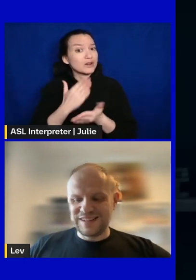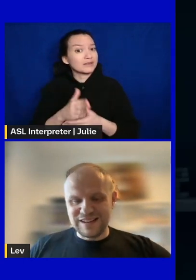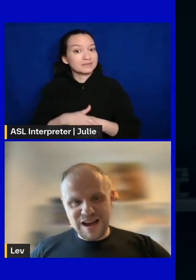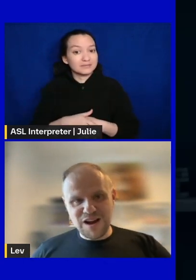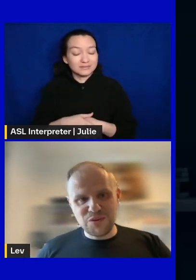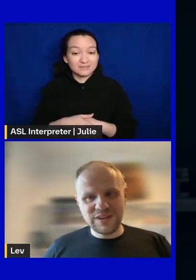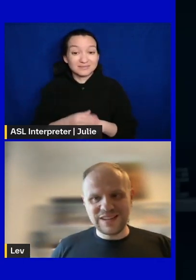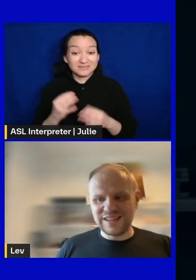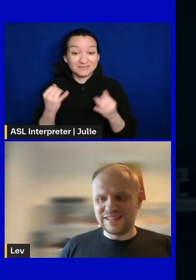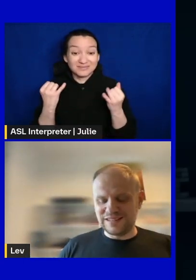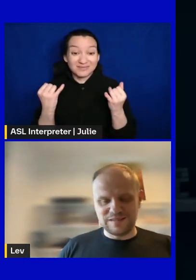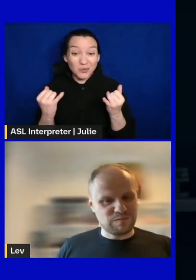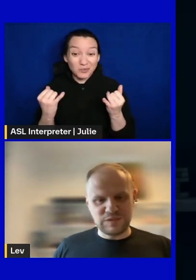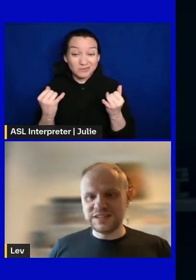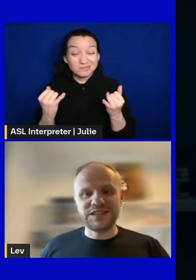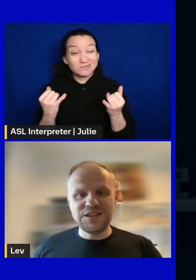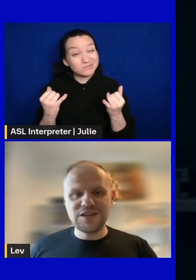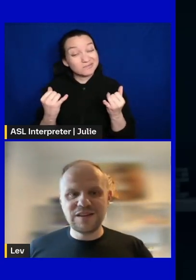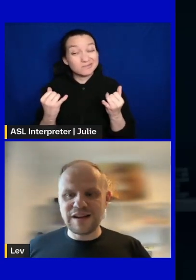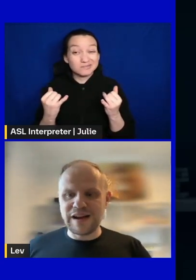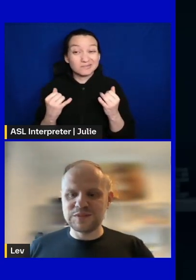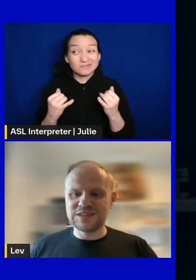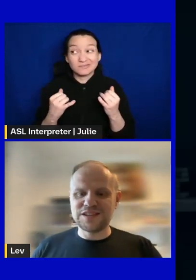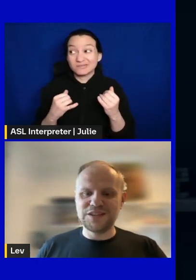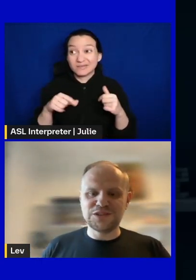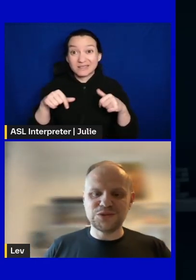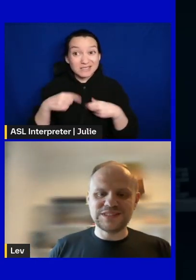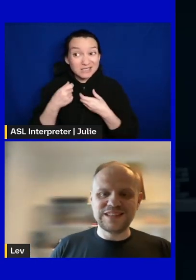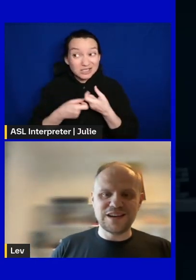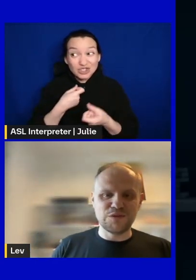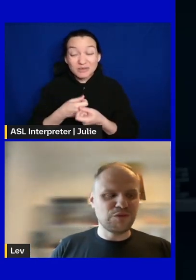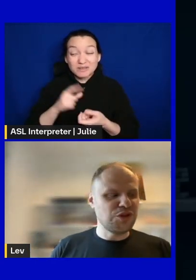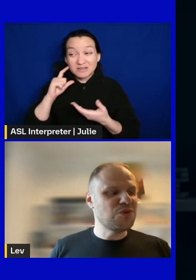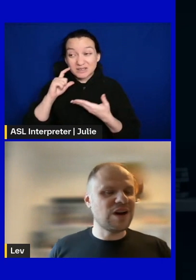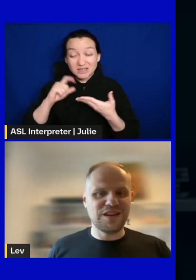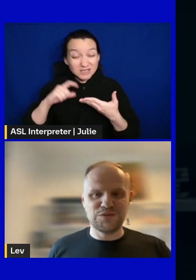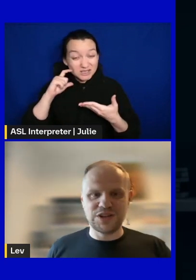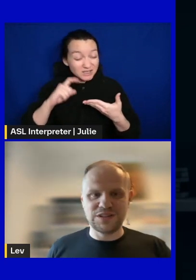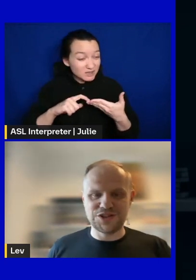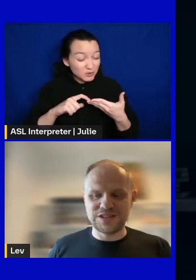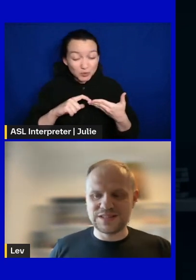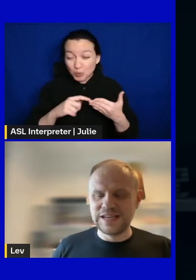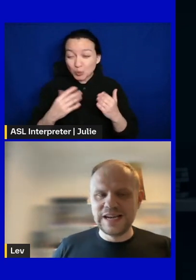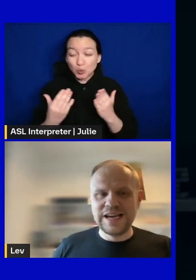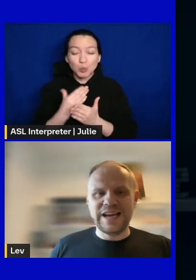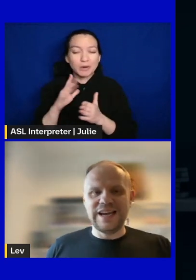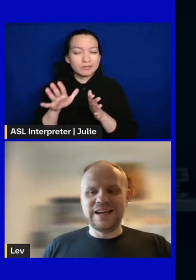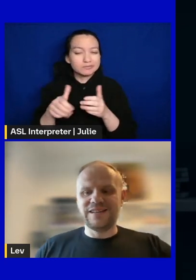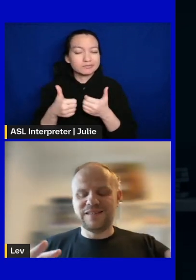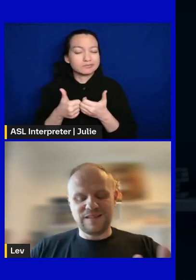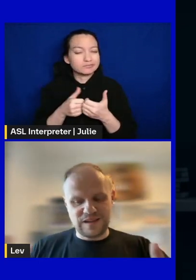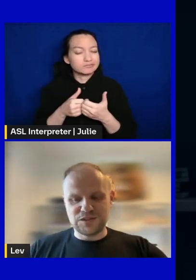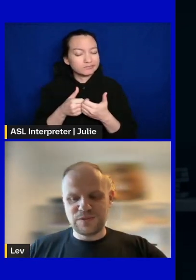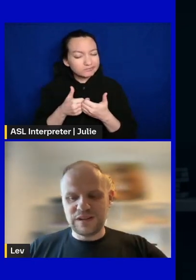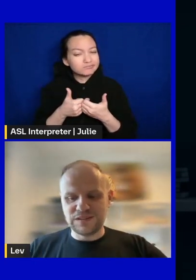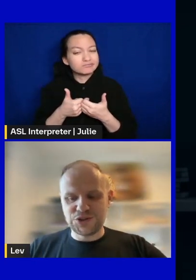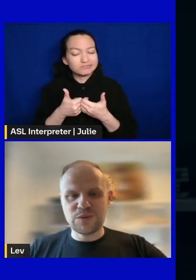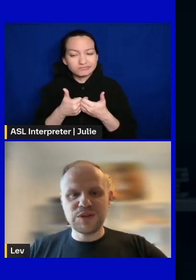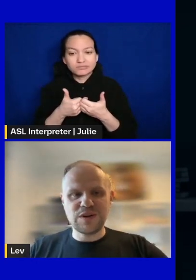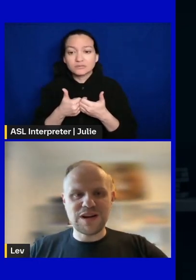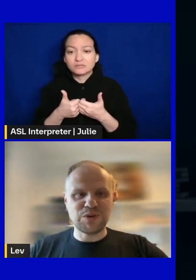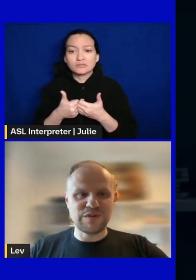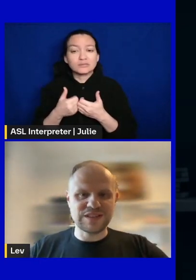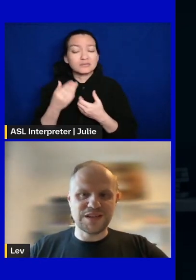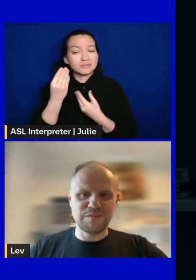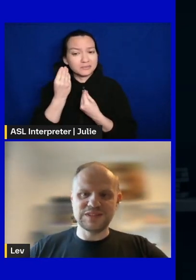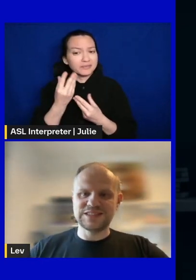But now, in last year, I'm starting to see kind of new kind of challenges. And I'll share with